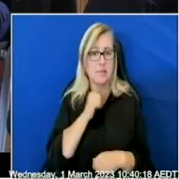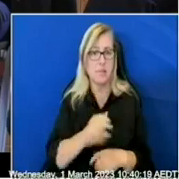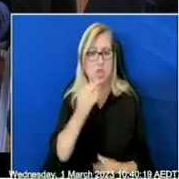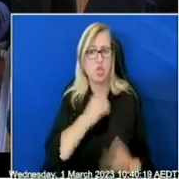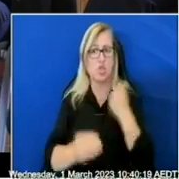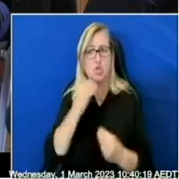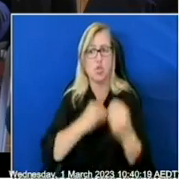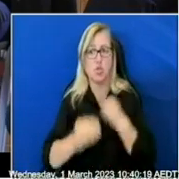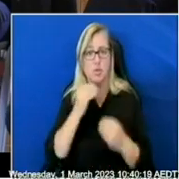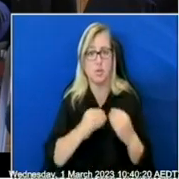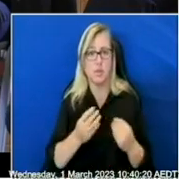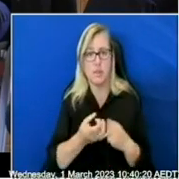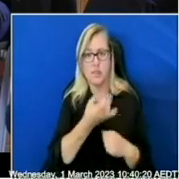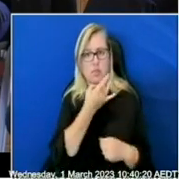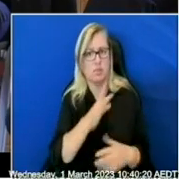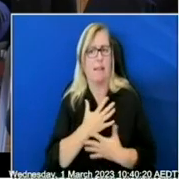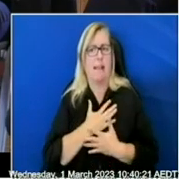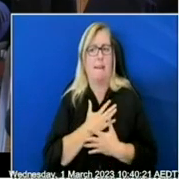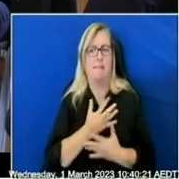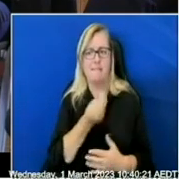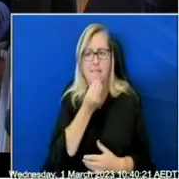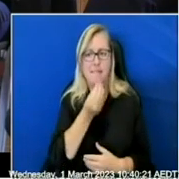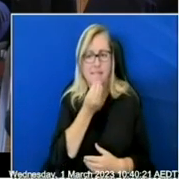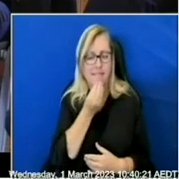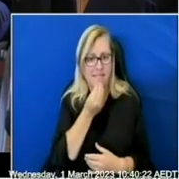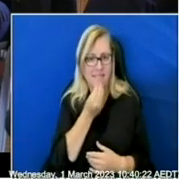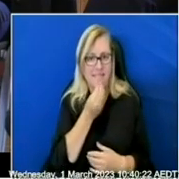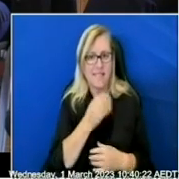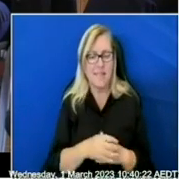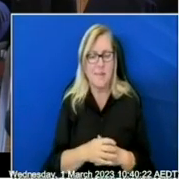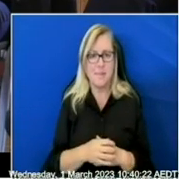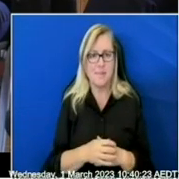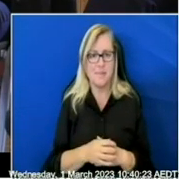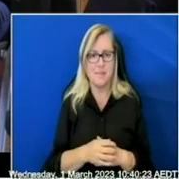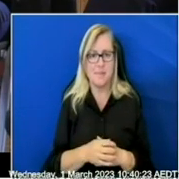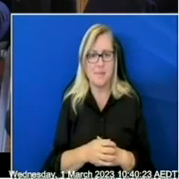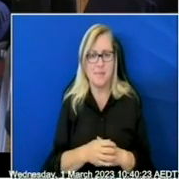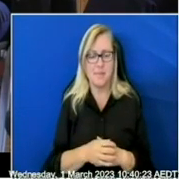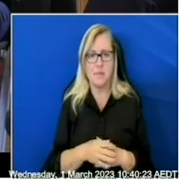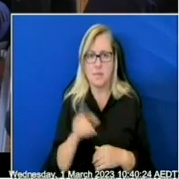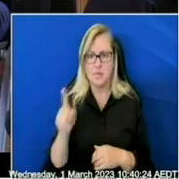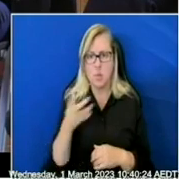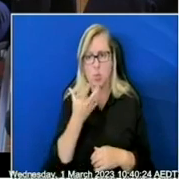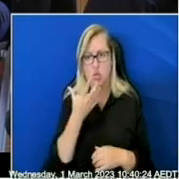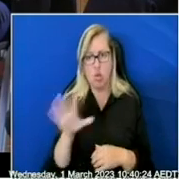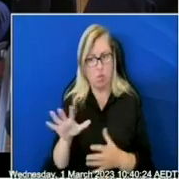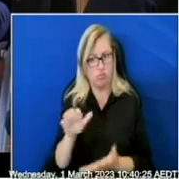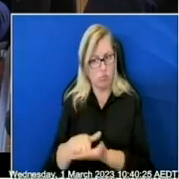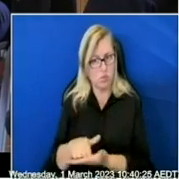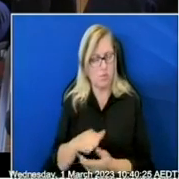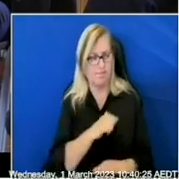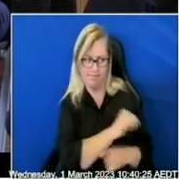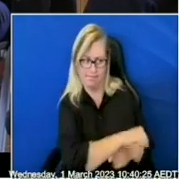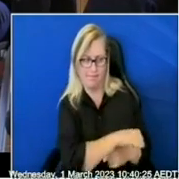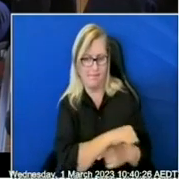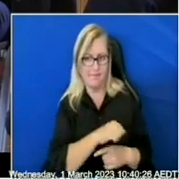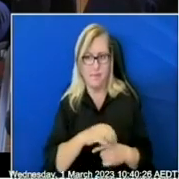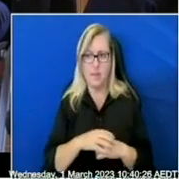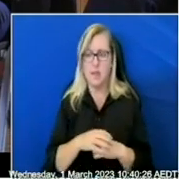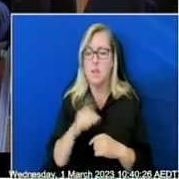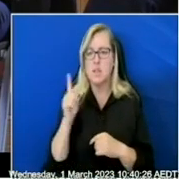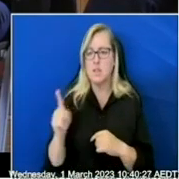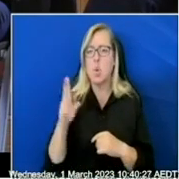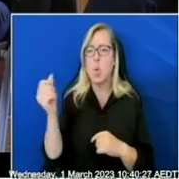But, and then it was hot one day. Mm. And they end up getting a lift from someone. And they end up